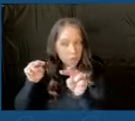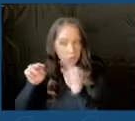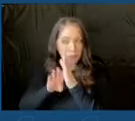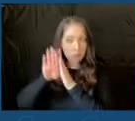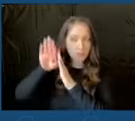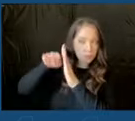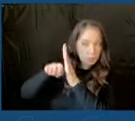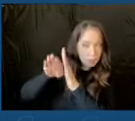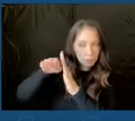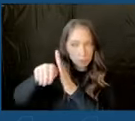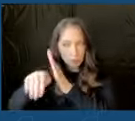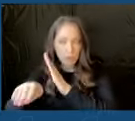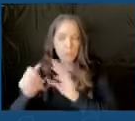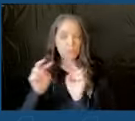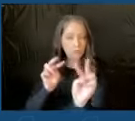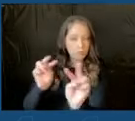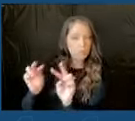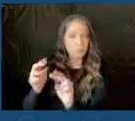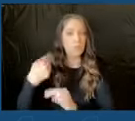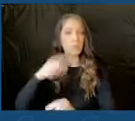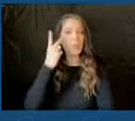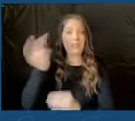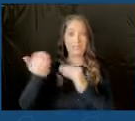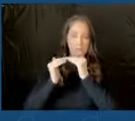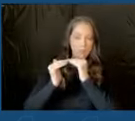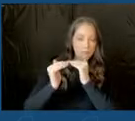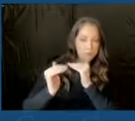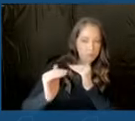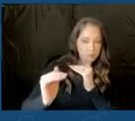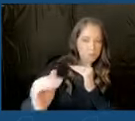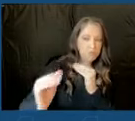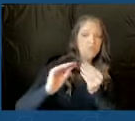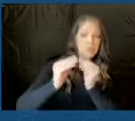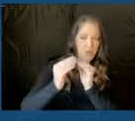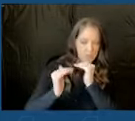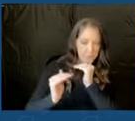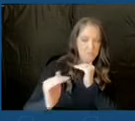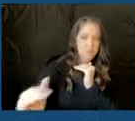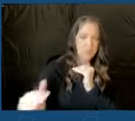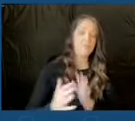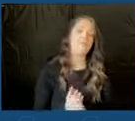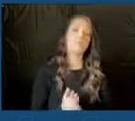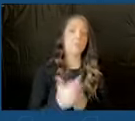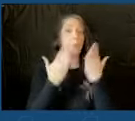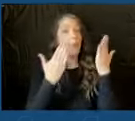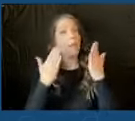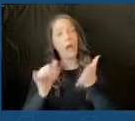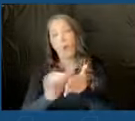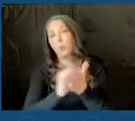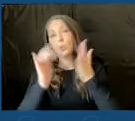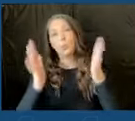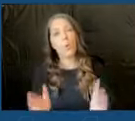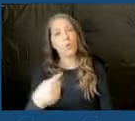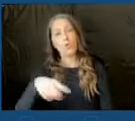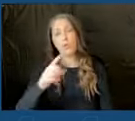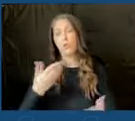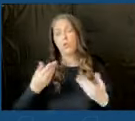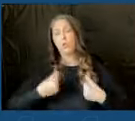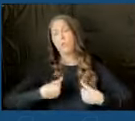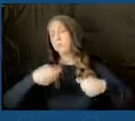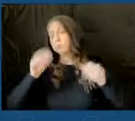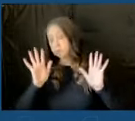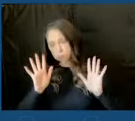the trends, and we're seeing a stabilization of those numbers. So I want to thank everyone, the New Yorkers who sacrificed, stepped up, and